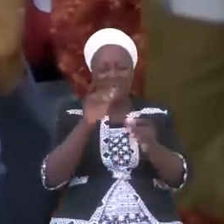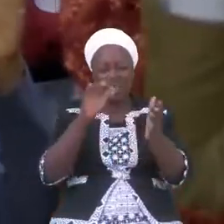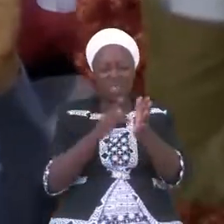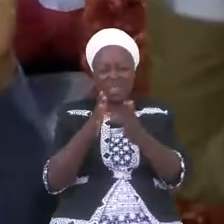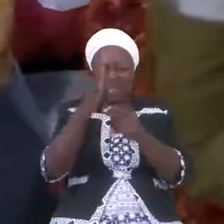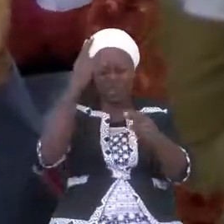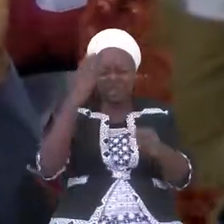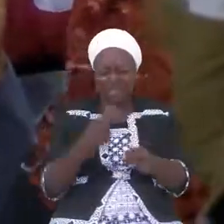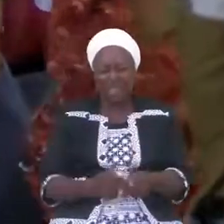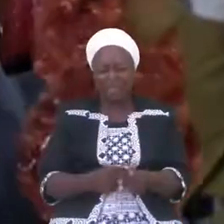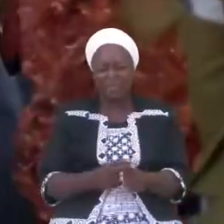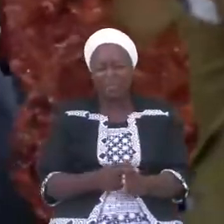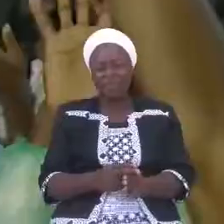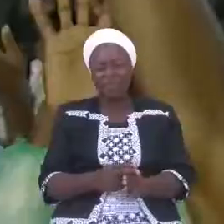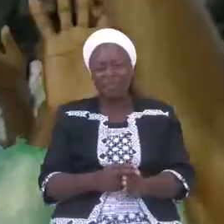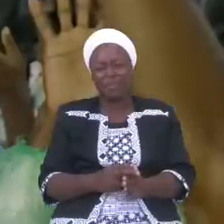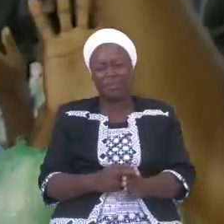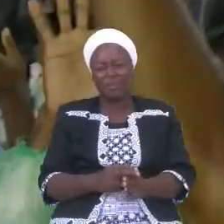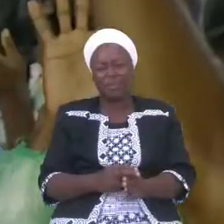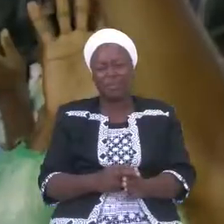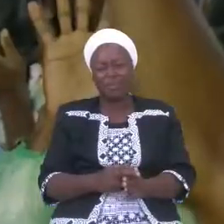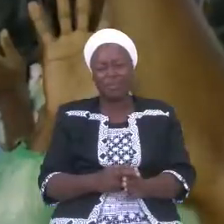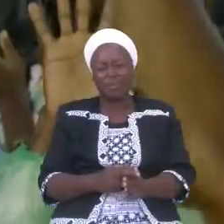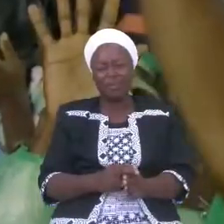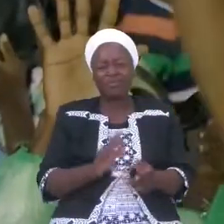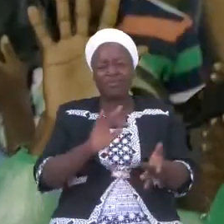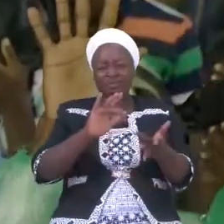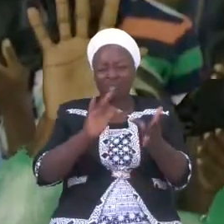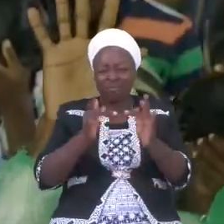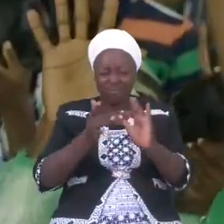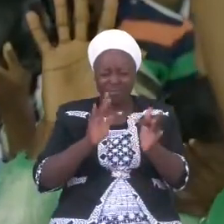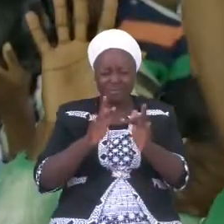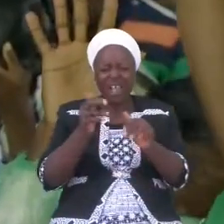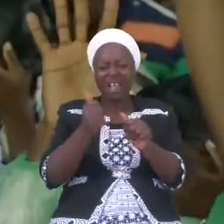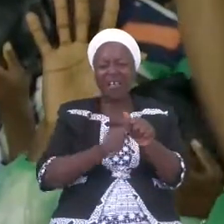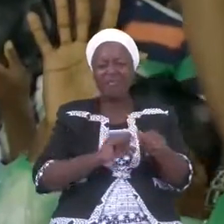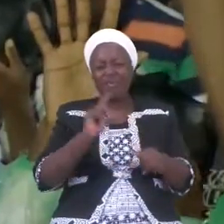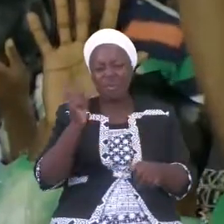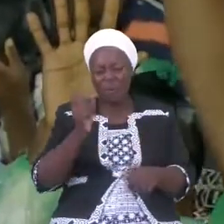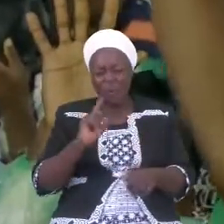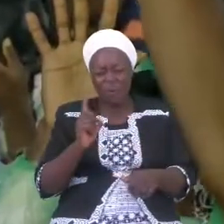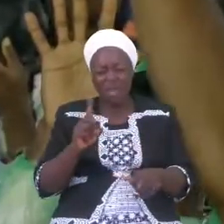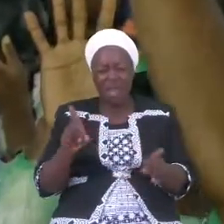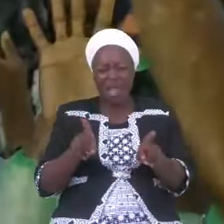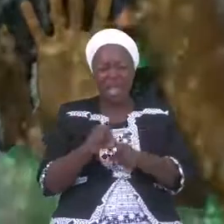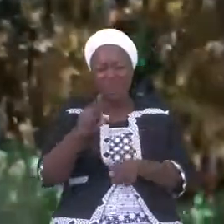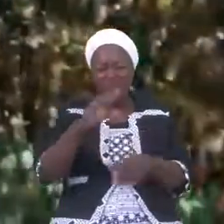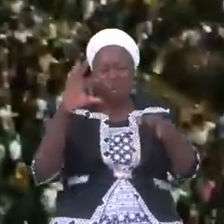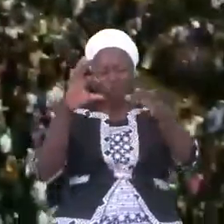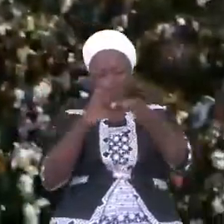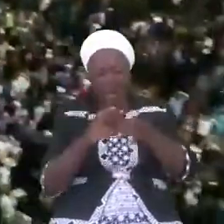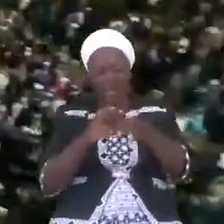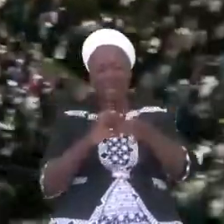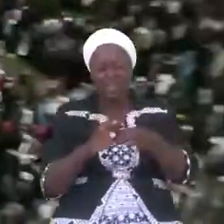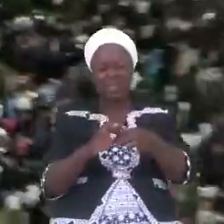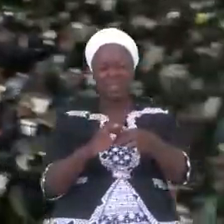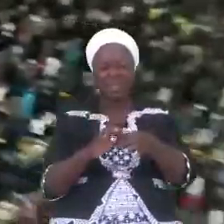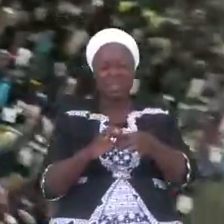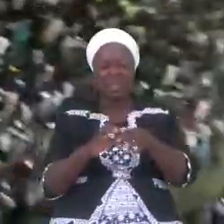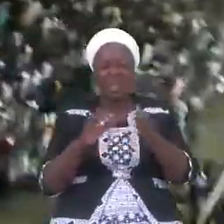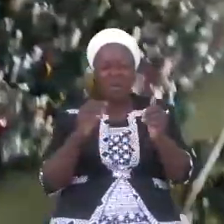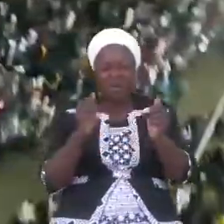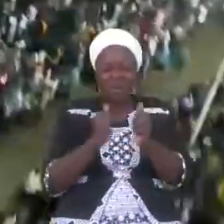Jesus' name. Yeah. Online, everywhere, as you connect with